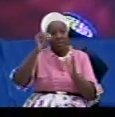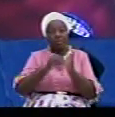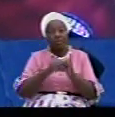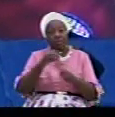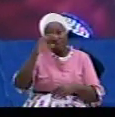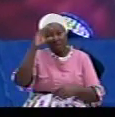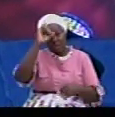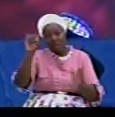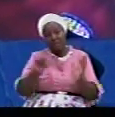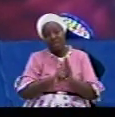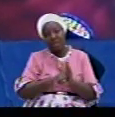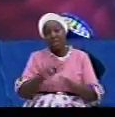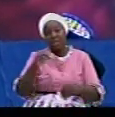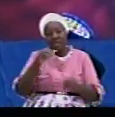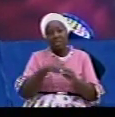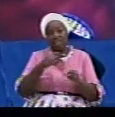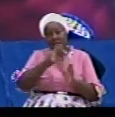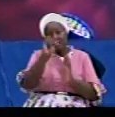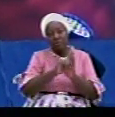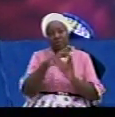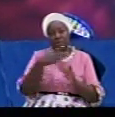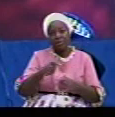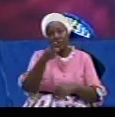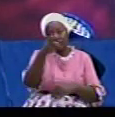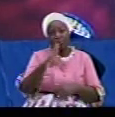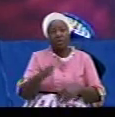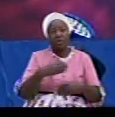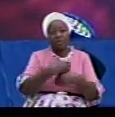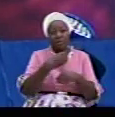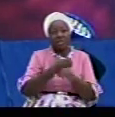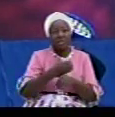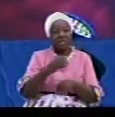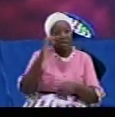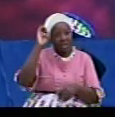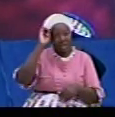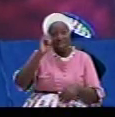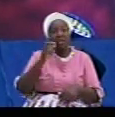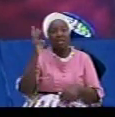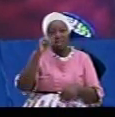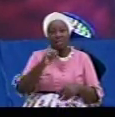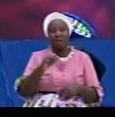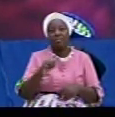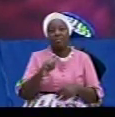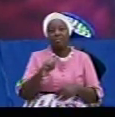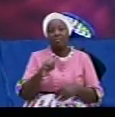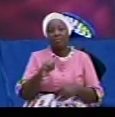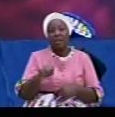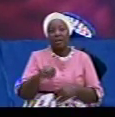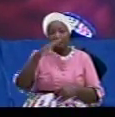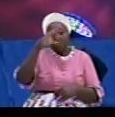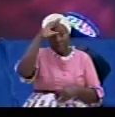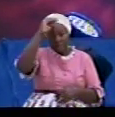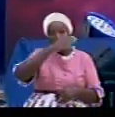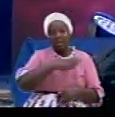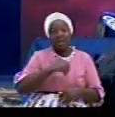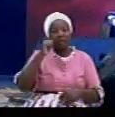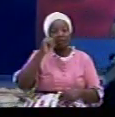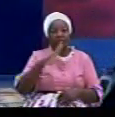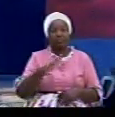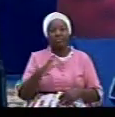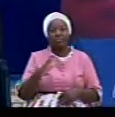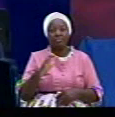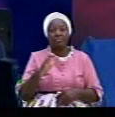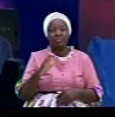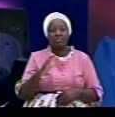God created he him, male and female. Male and female,